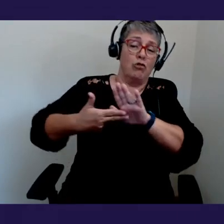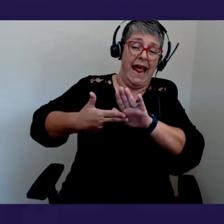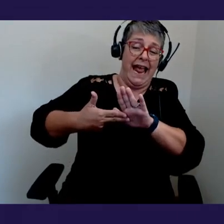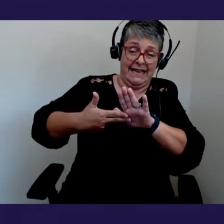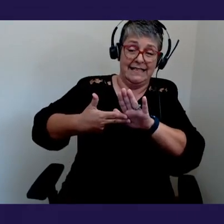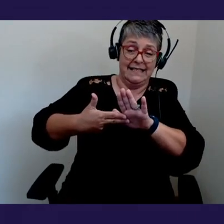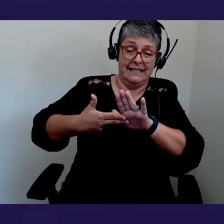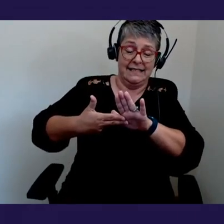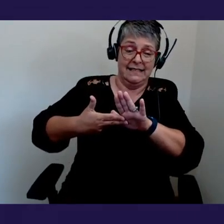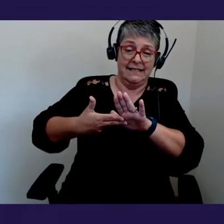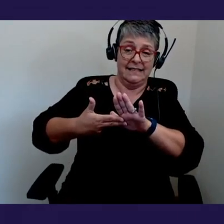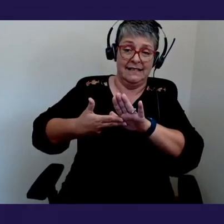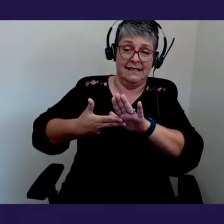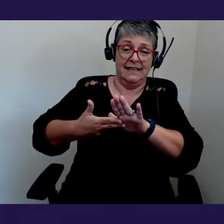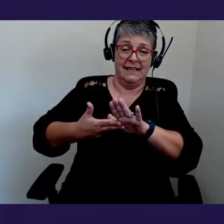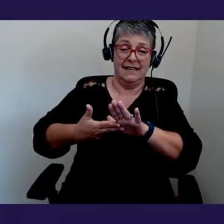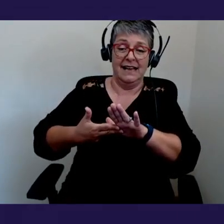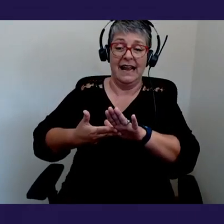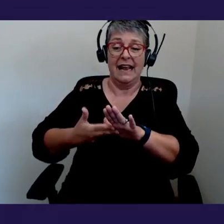was an infodemic.